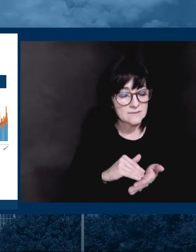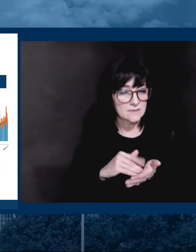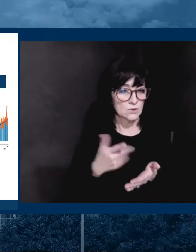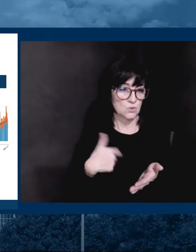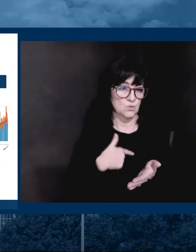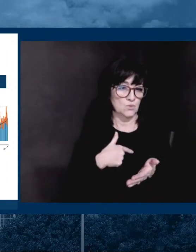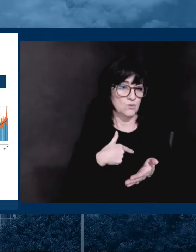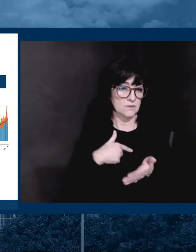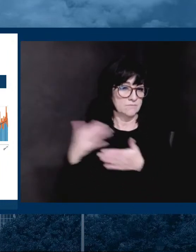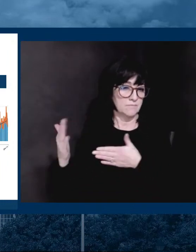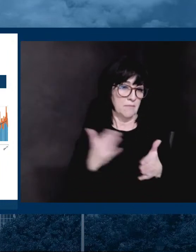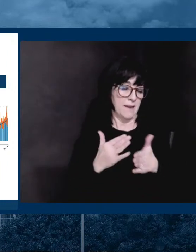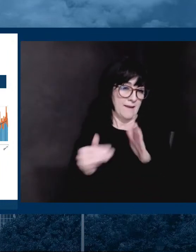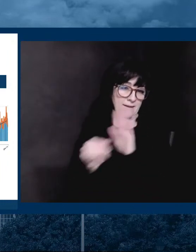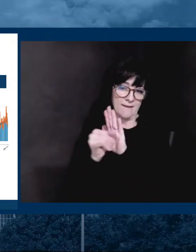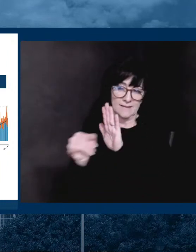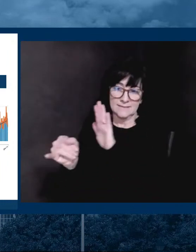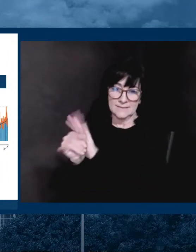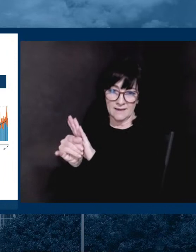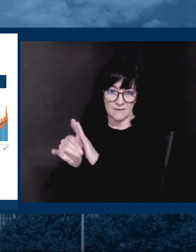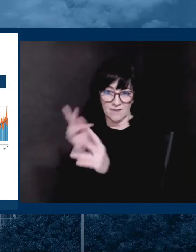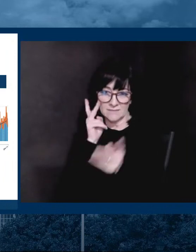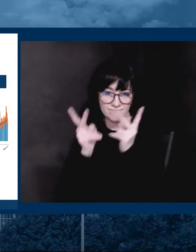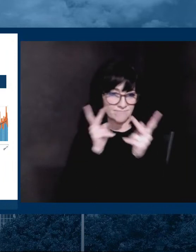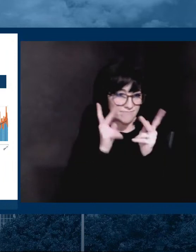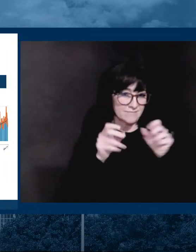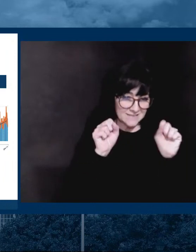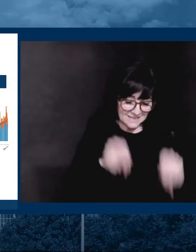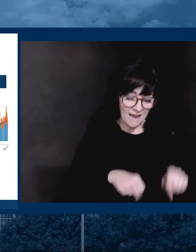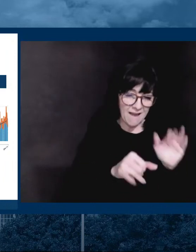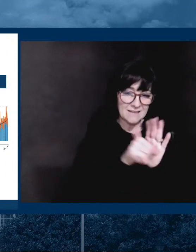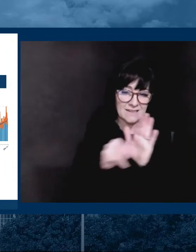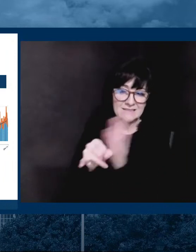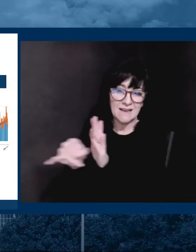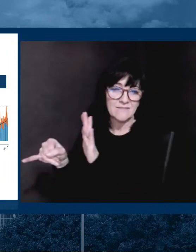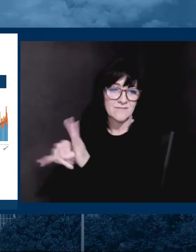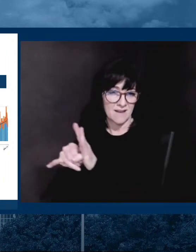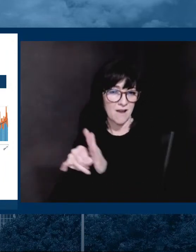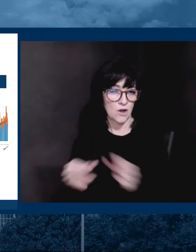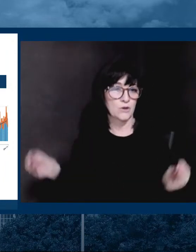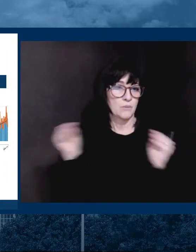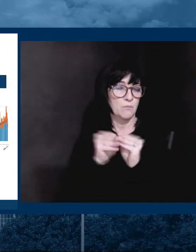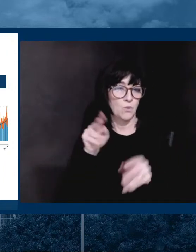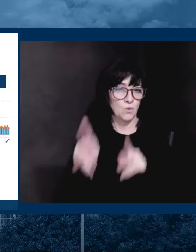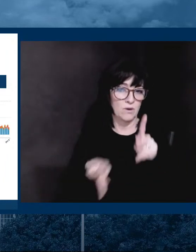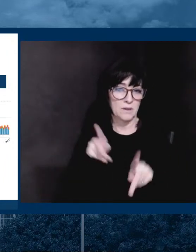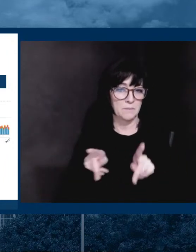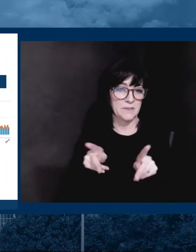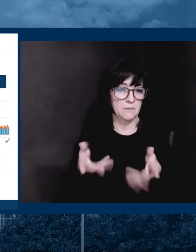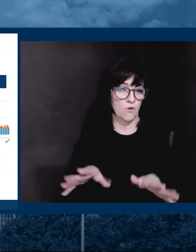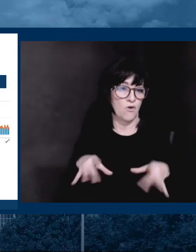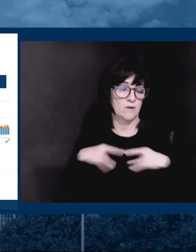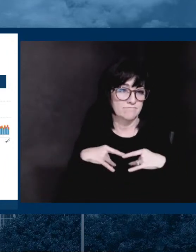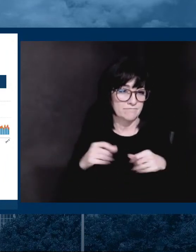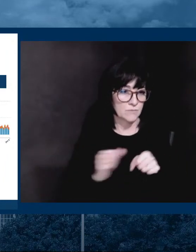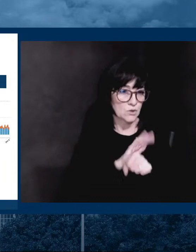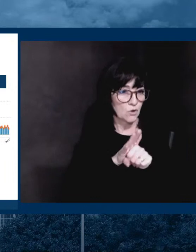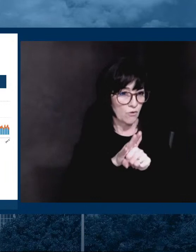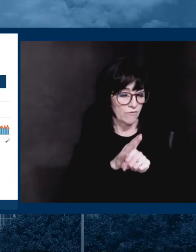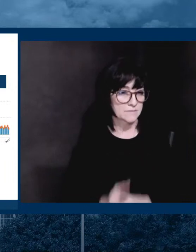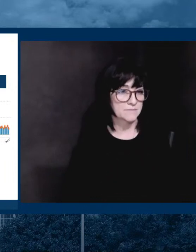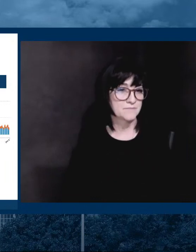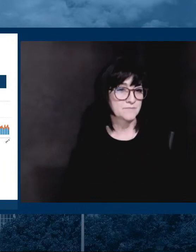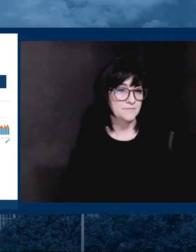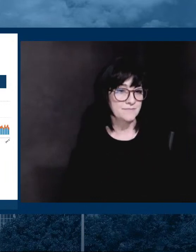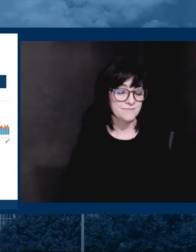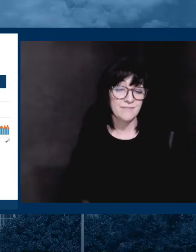more people that are positive with COVID-19. Looking at the percent of positive tests,